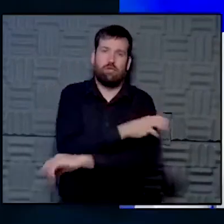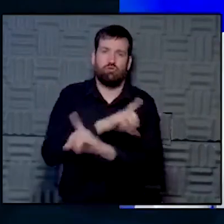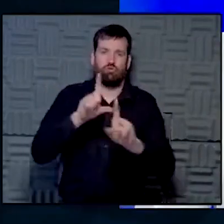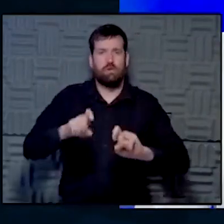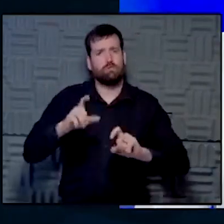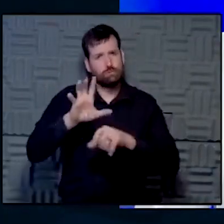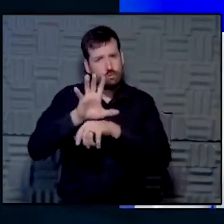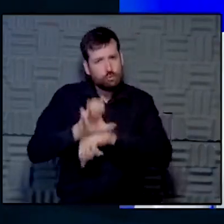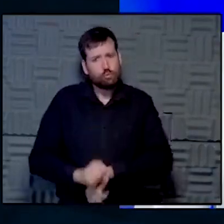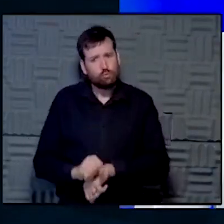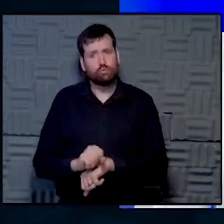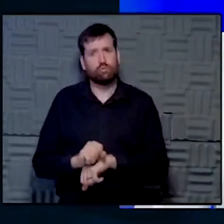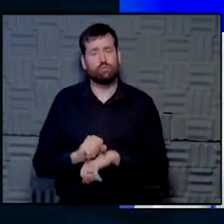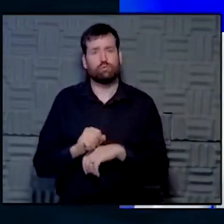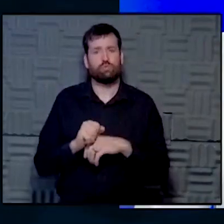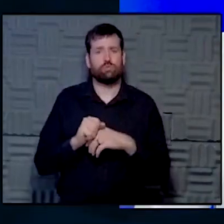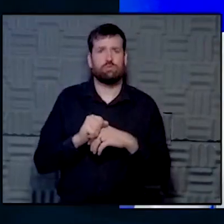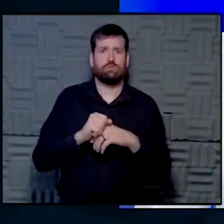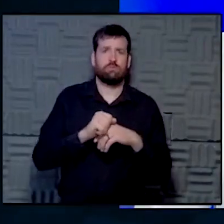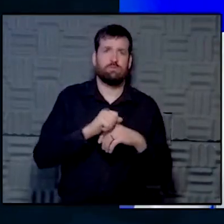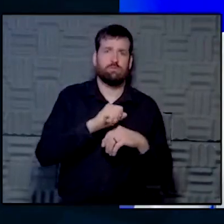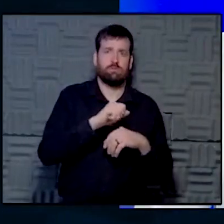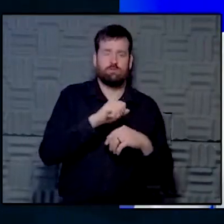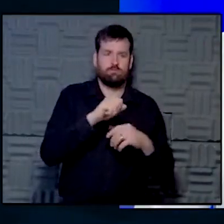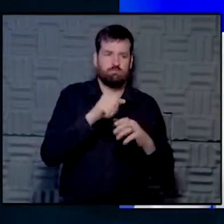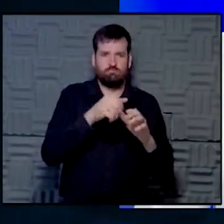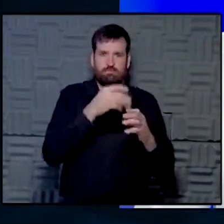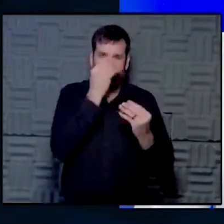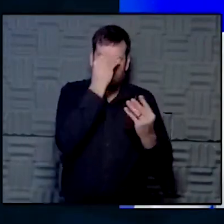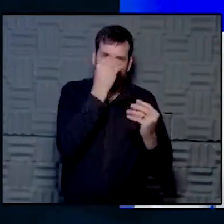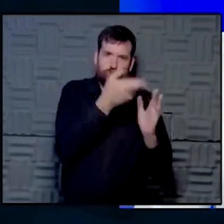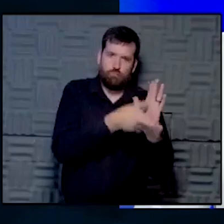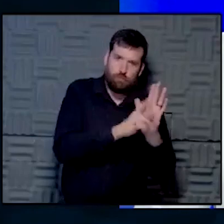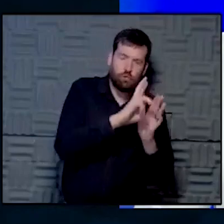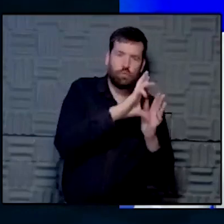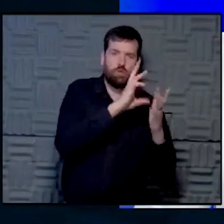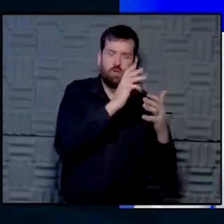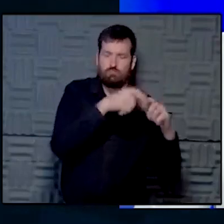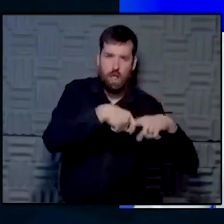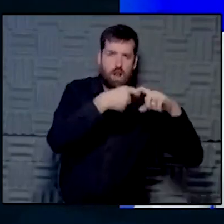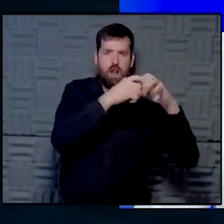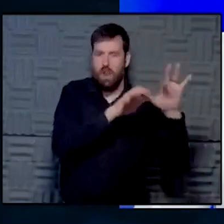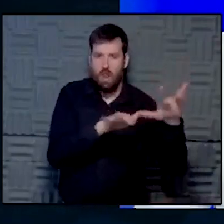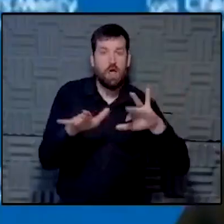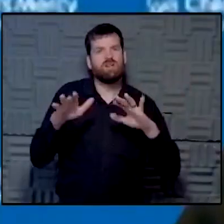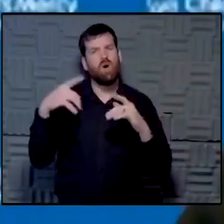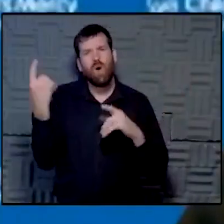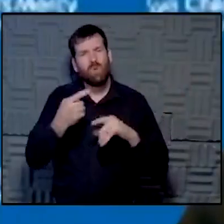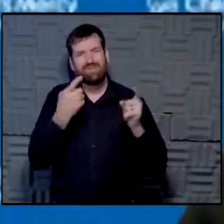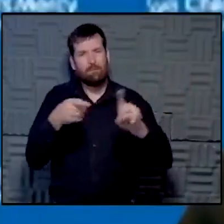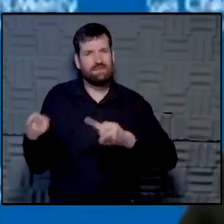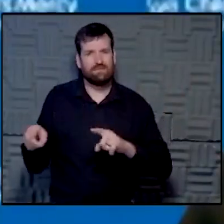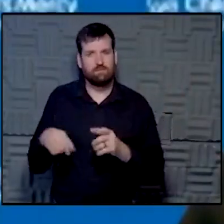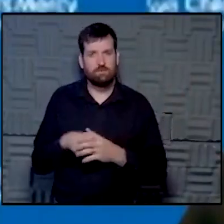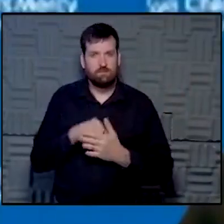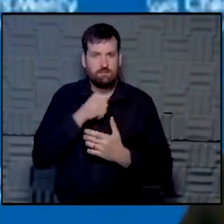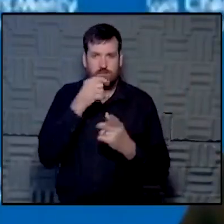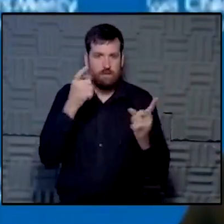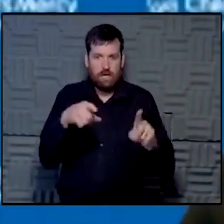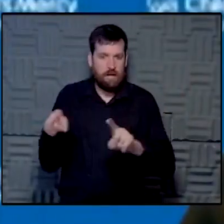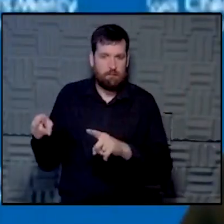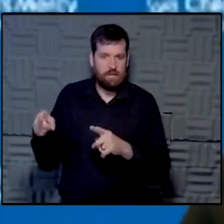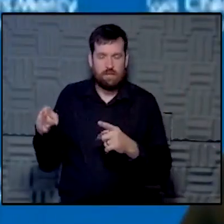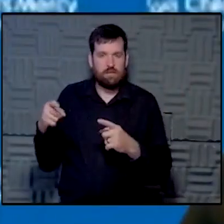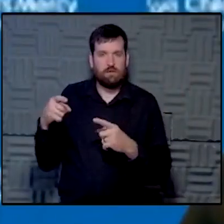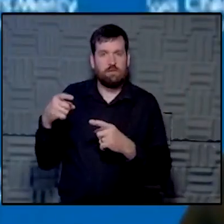to vaccines halting, stopping, the data being reviewed. That happens always in clinical trials. It's now happening in front of the